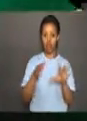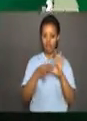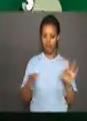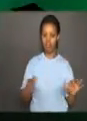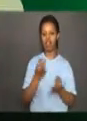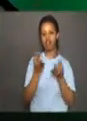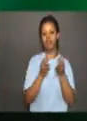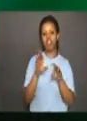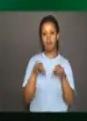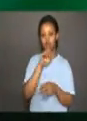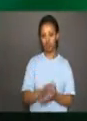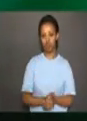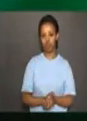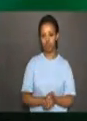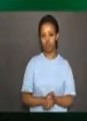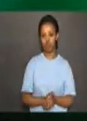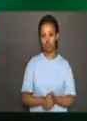sentence.